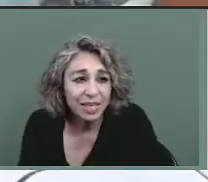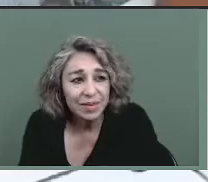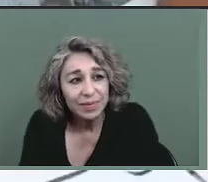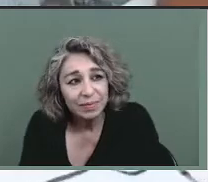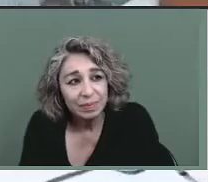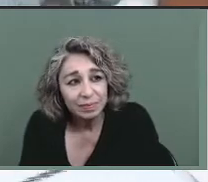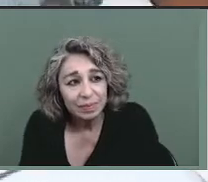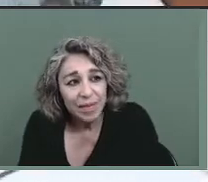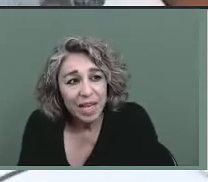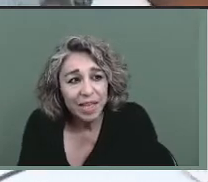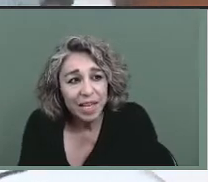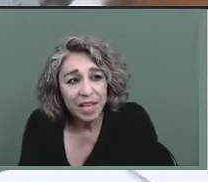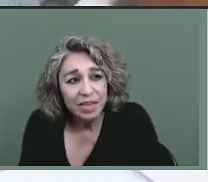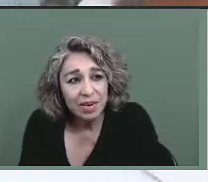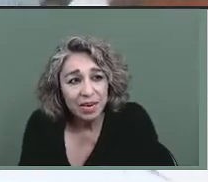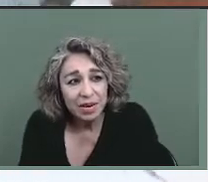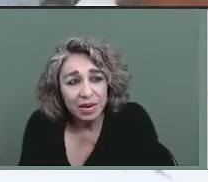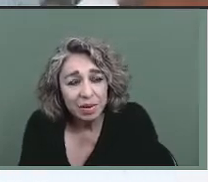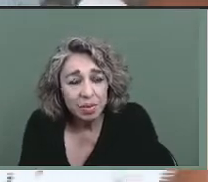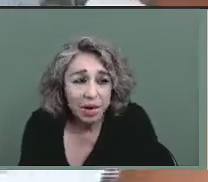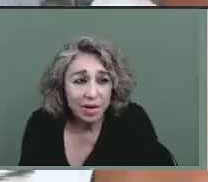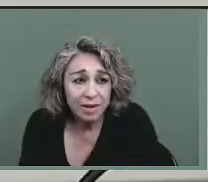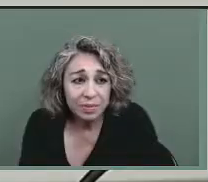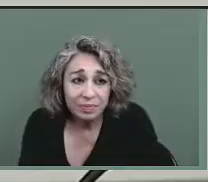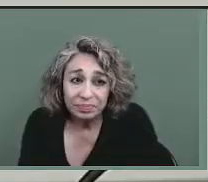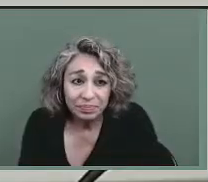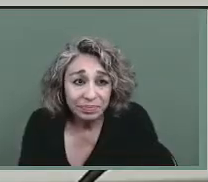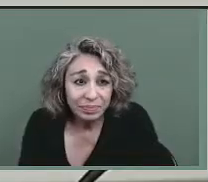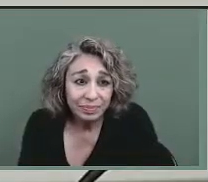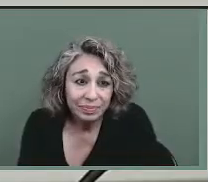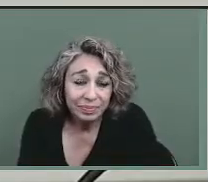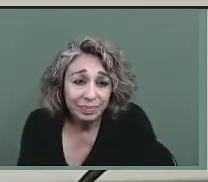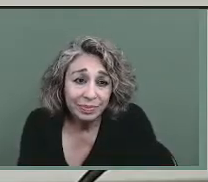it. And the other part